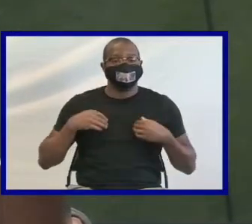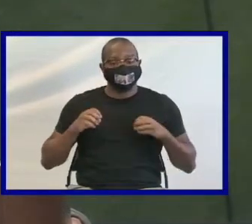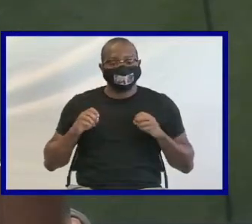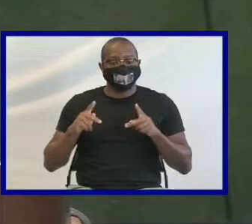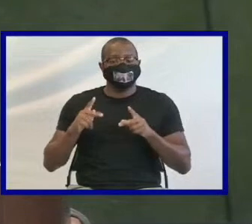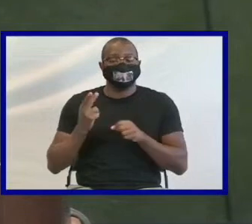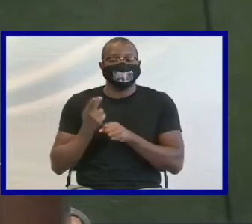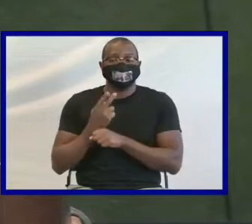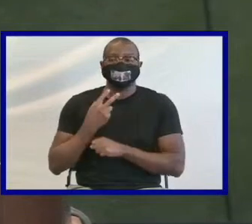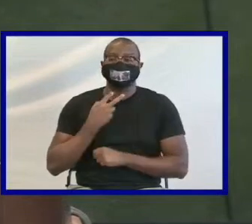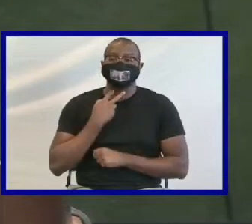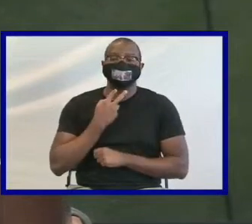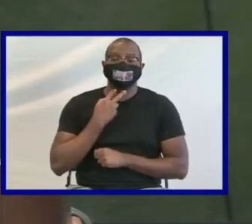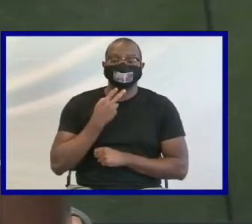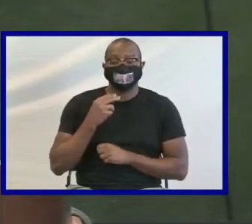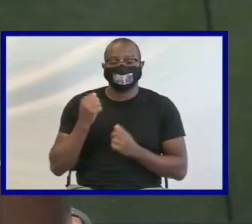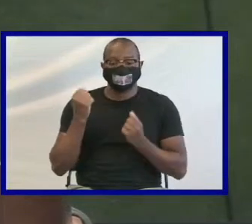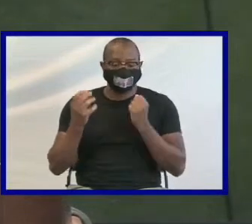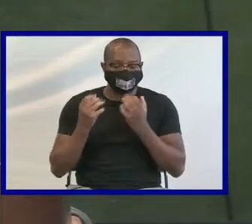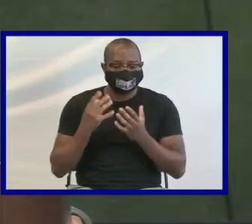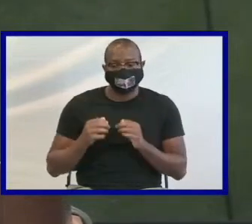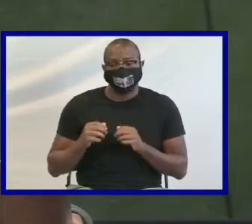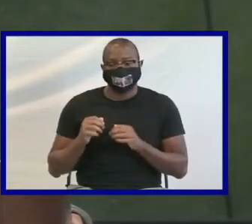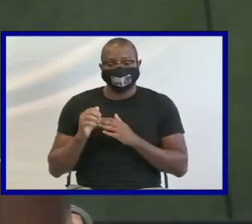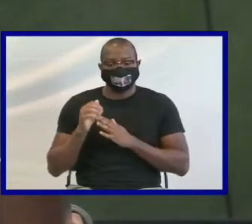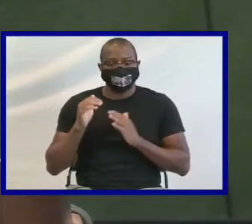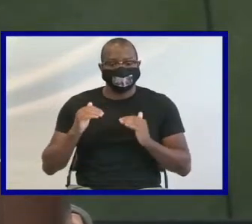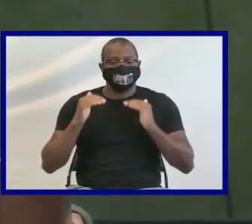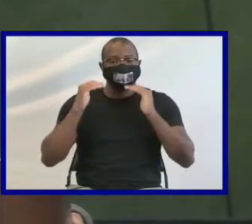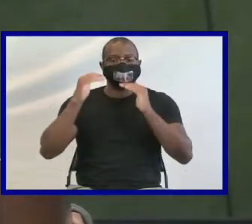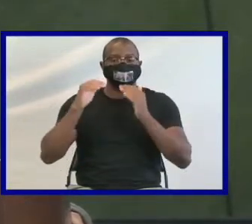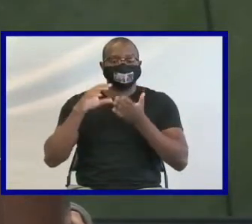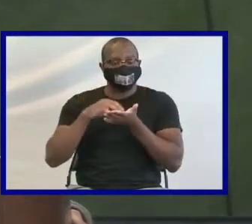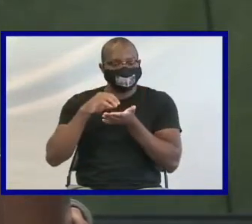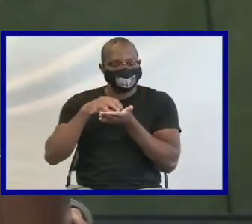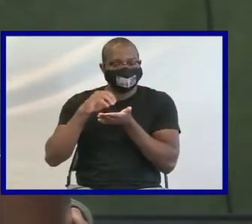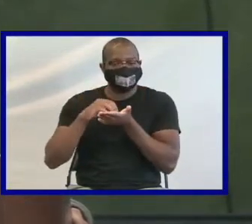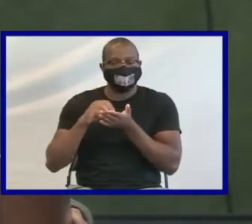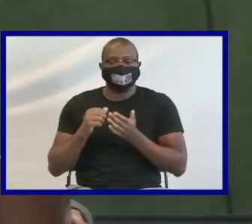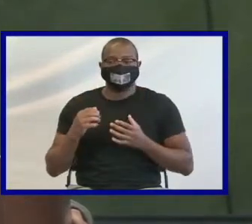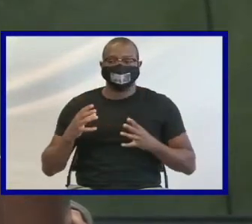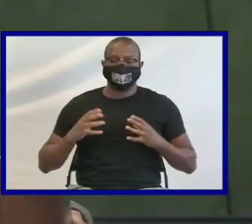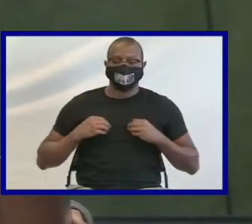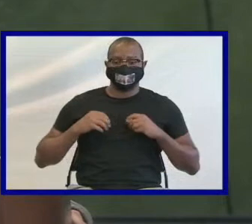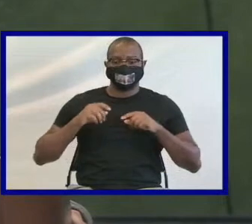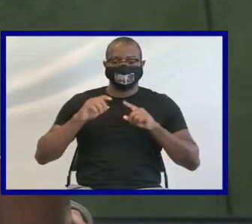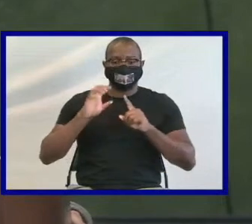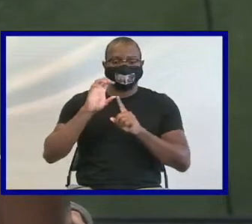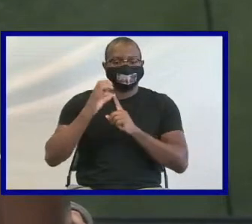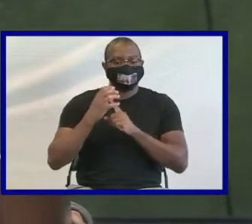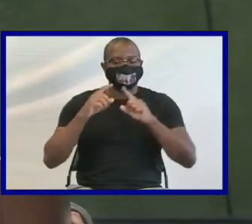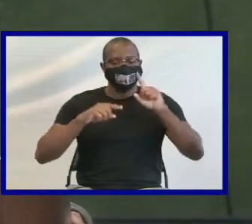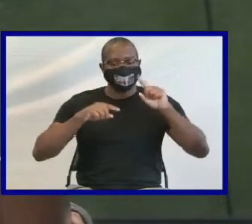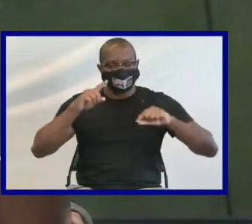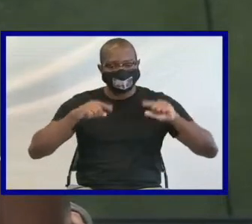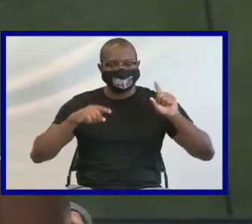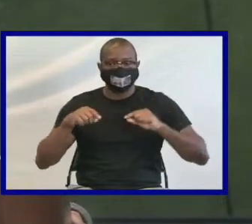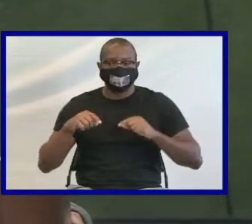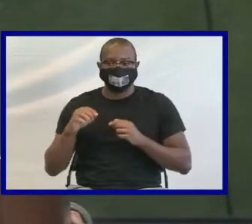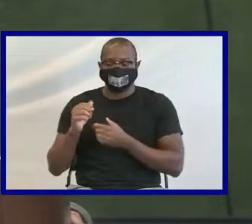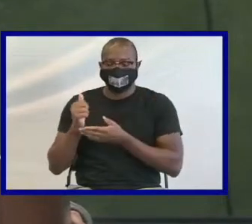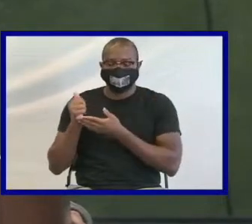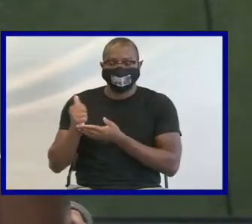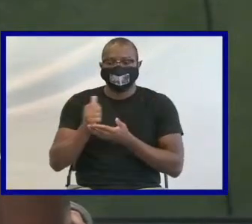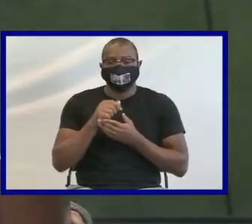voices to advance awareness, promote understandings, acceptance of diversity, and bring attention to those mistreated for no